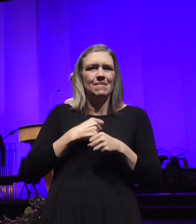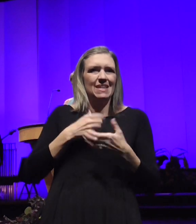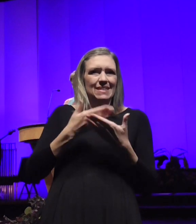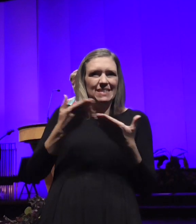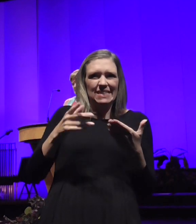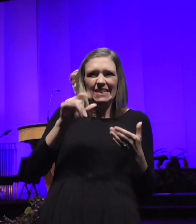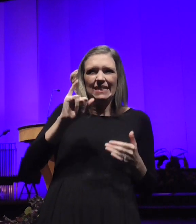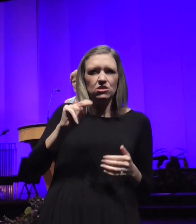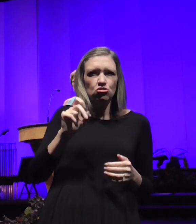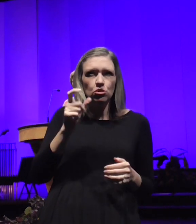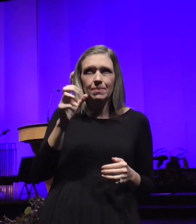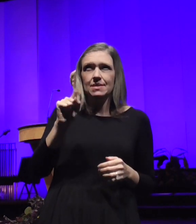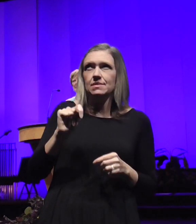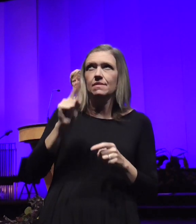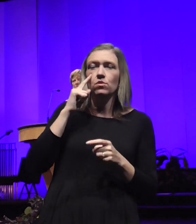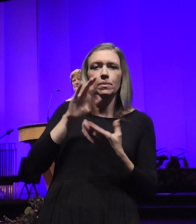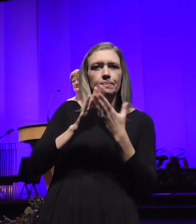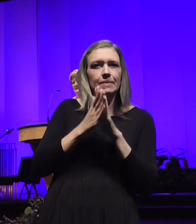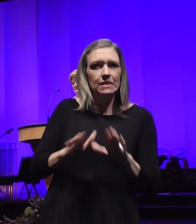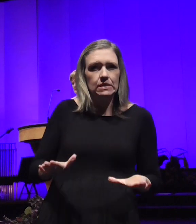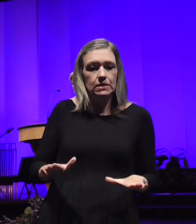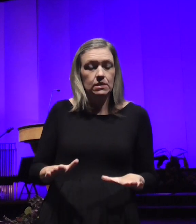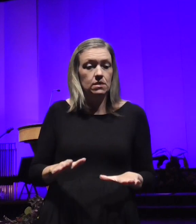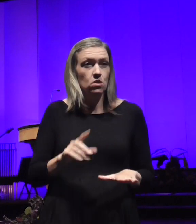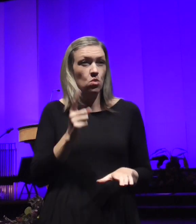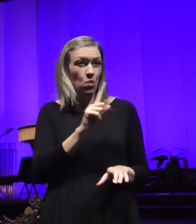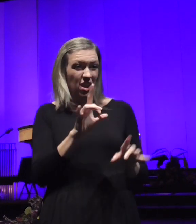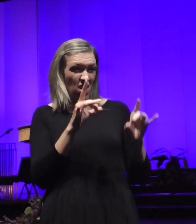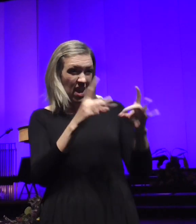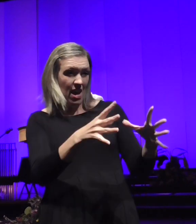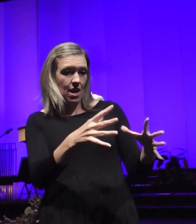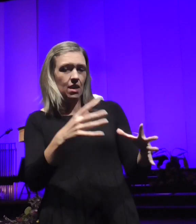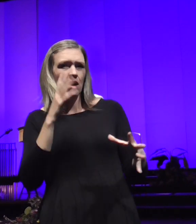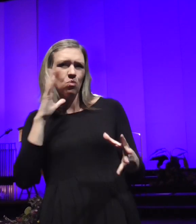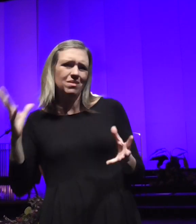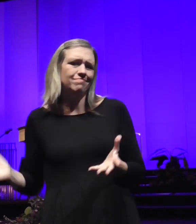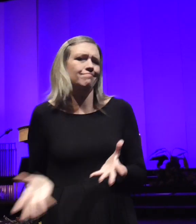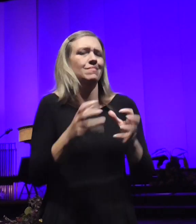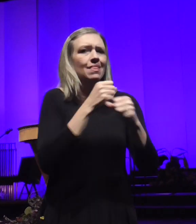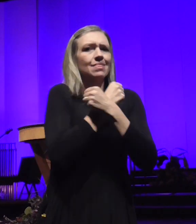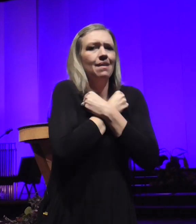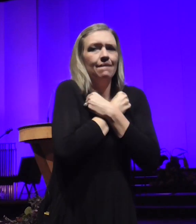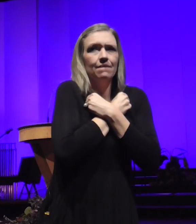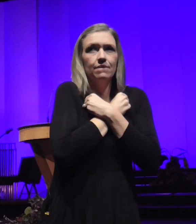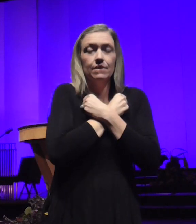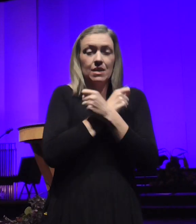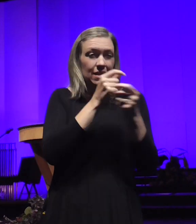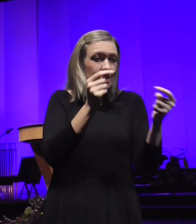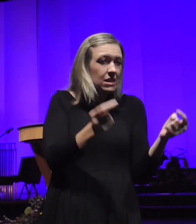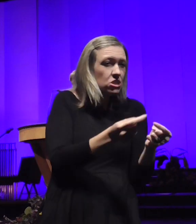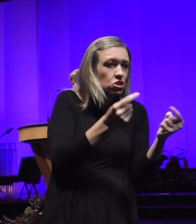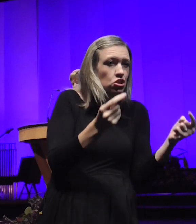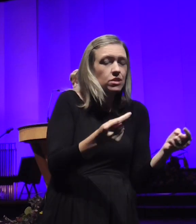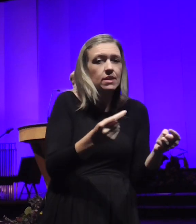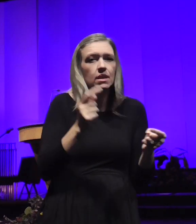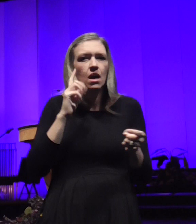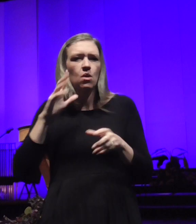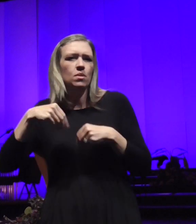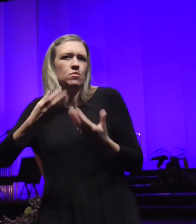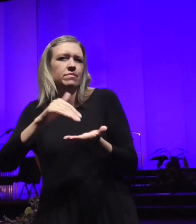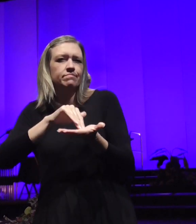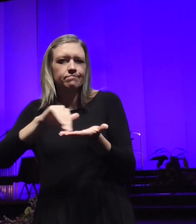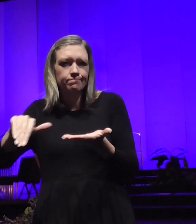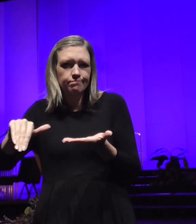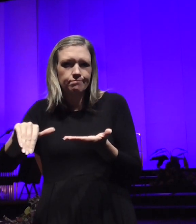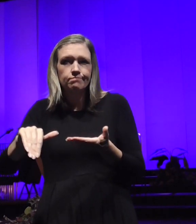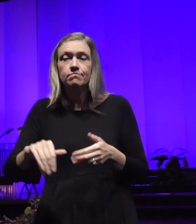peace. Where there is hatred, let me sow love. Where there is injury, pardon.